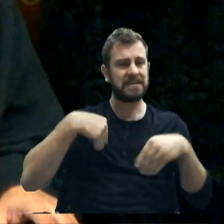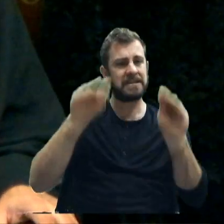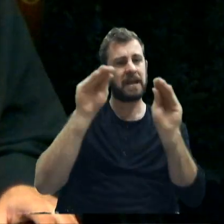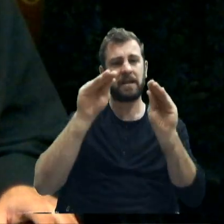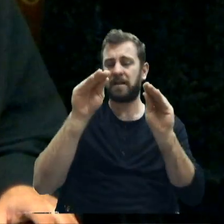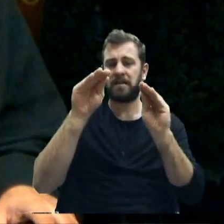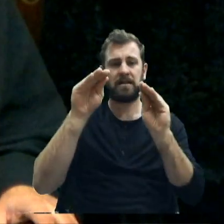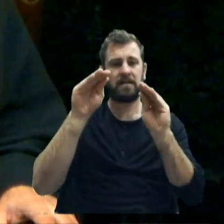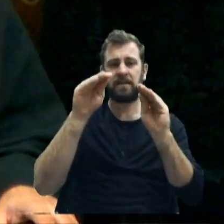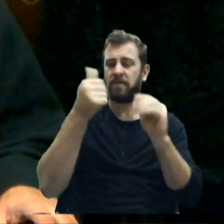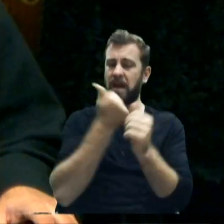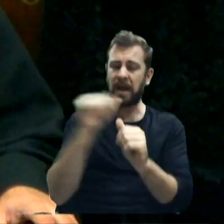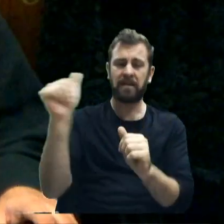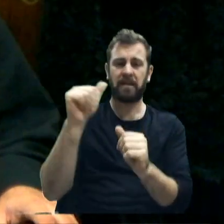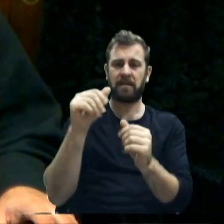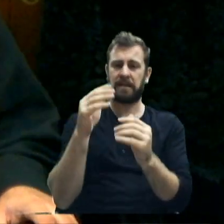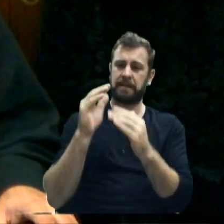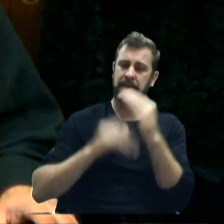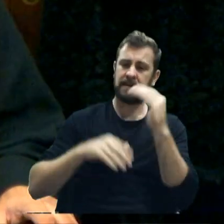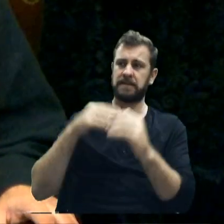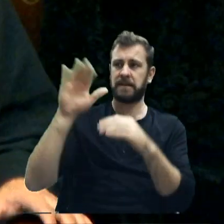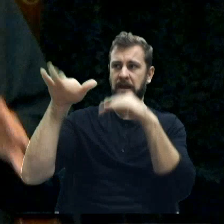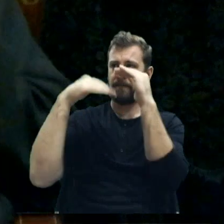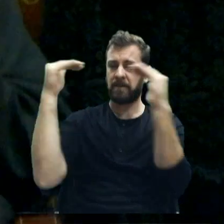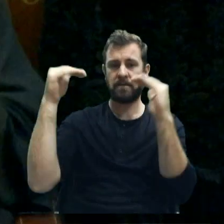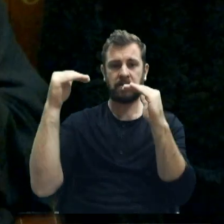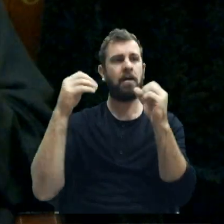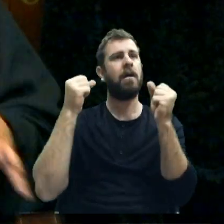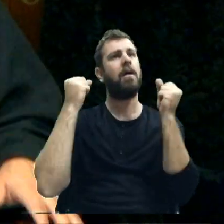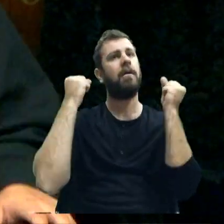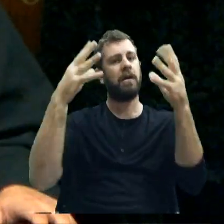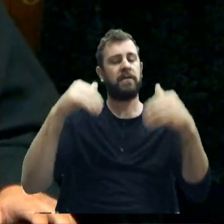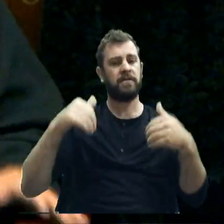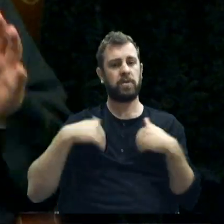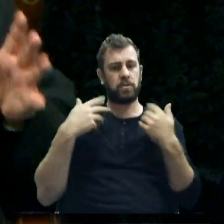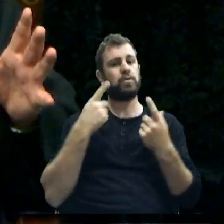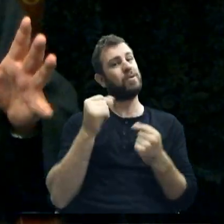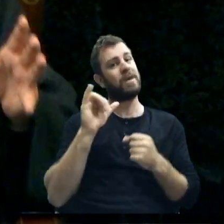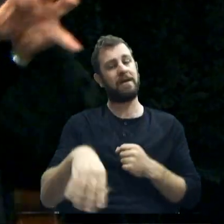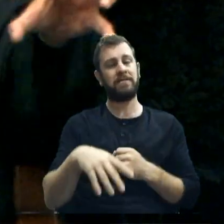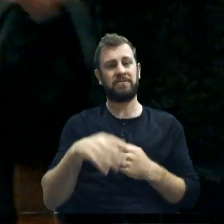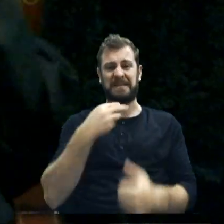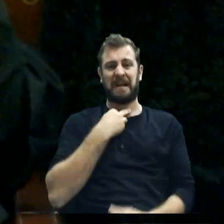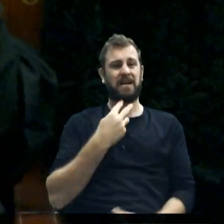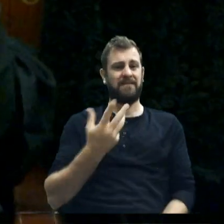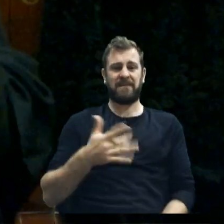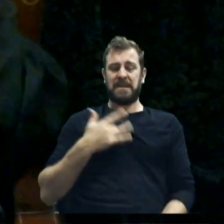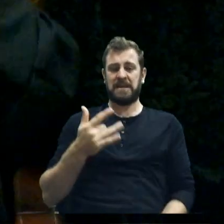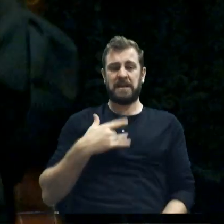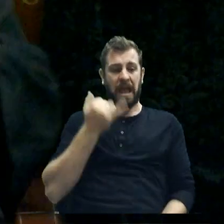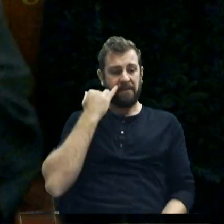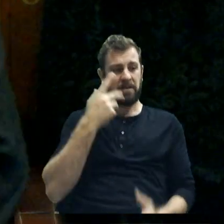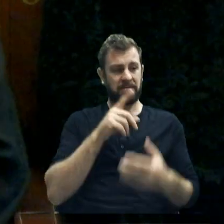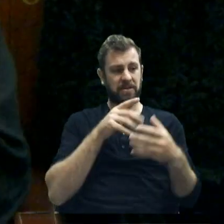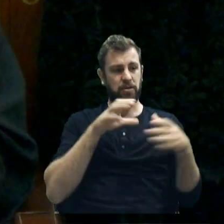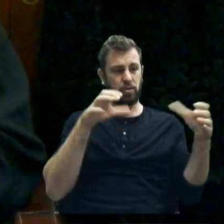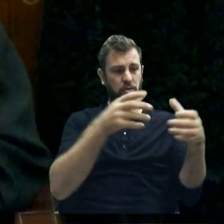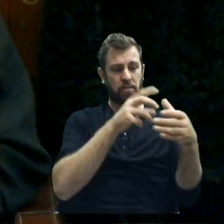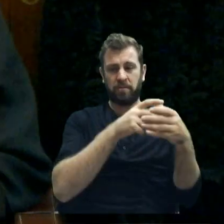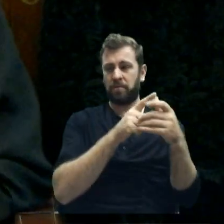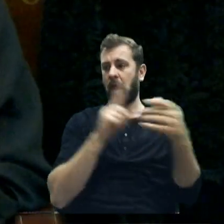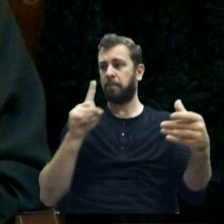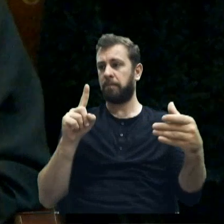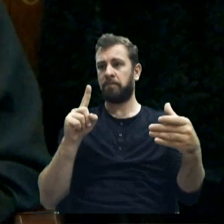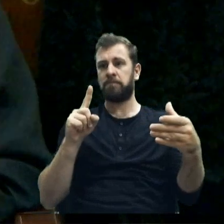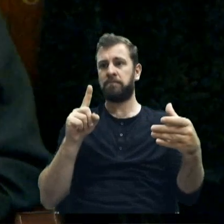that. And a lot of our youth today do that. They're stuck sometimes because they believe if I exit this group, I have nobody. I'll